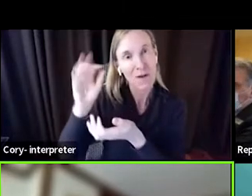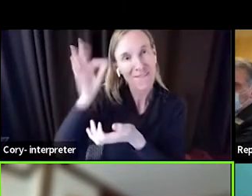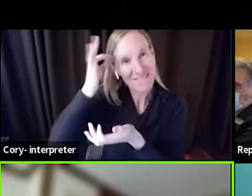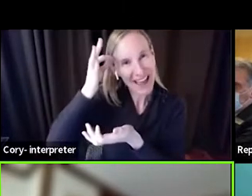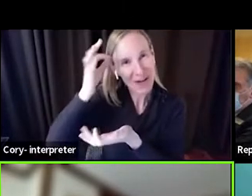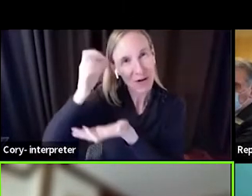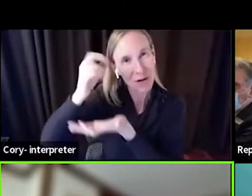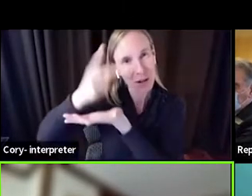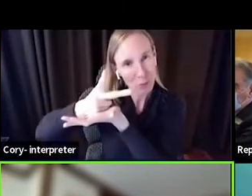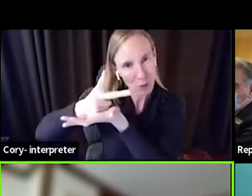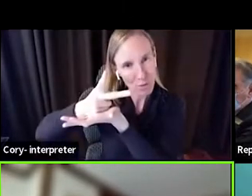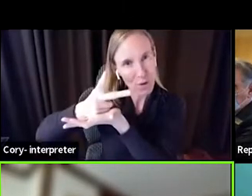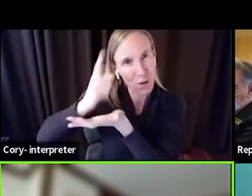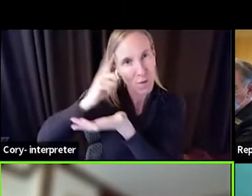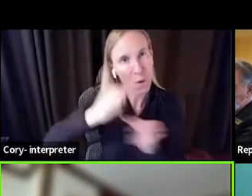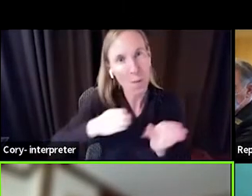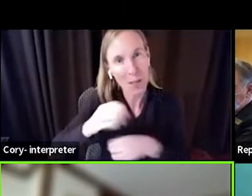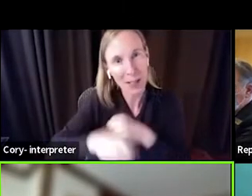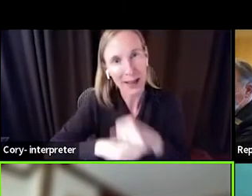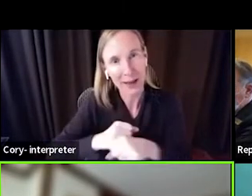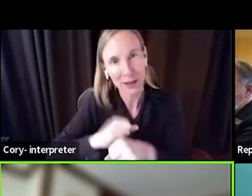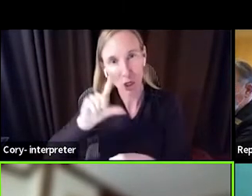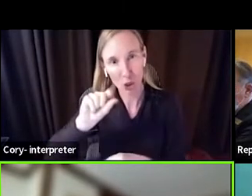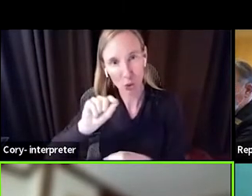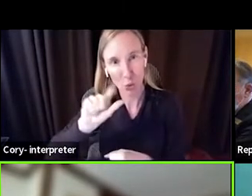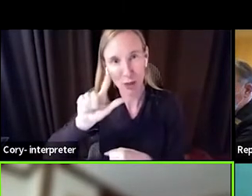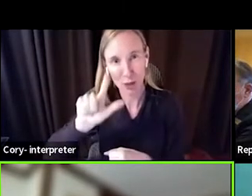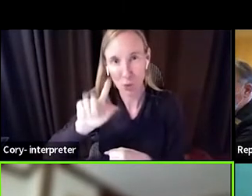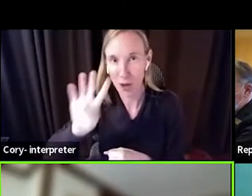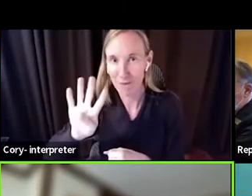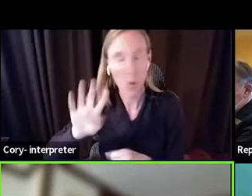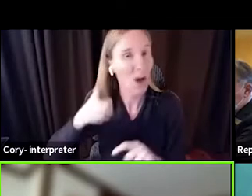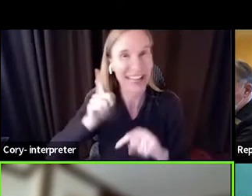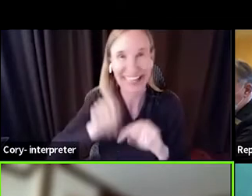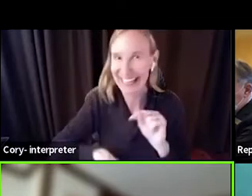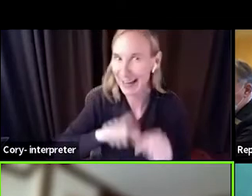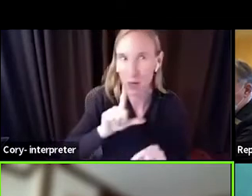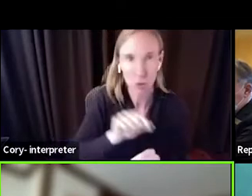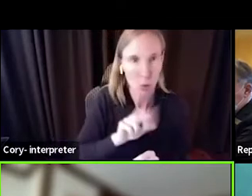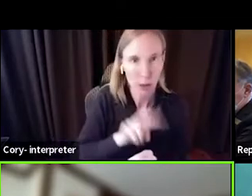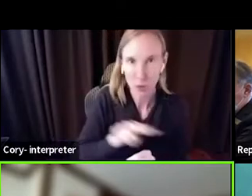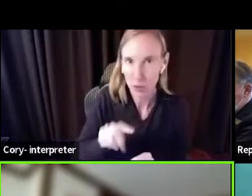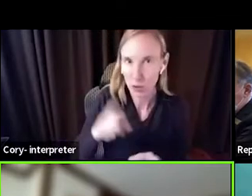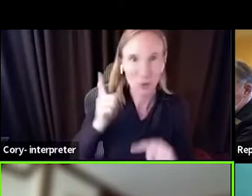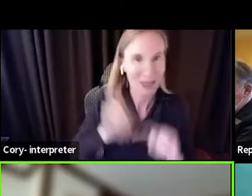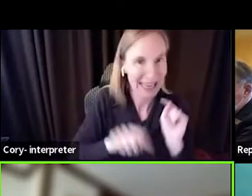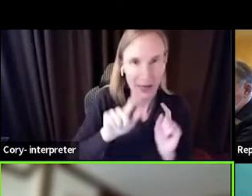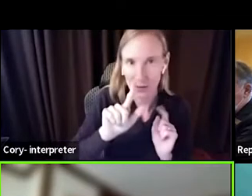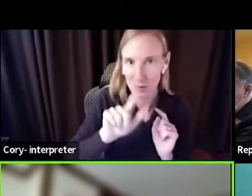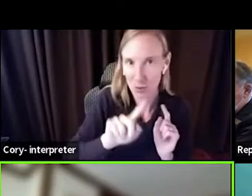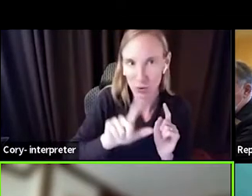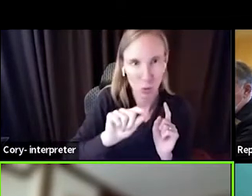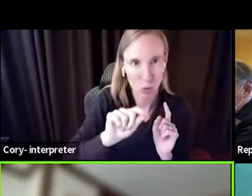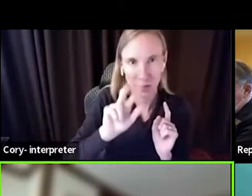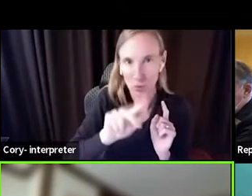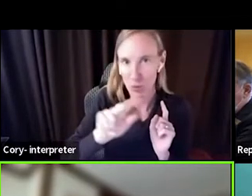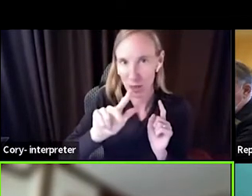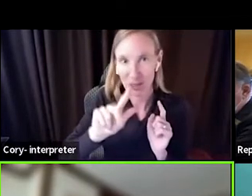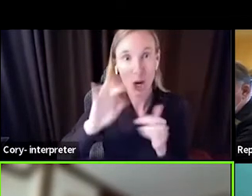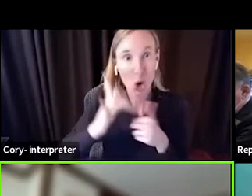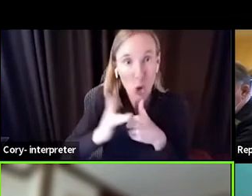year 2024, which is the earliest that we could have this change go into effect.